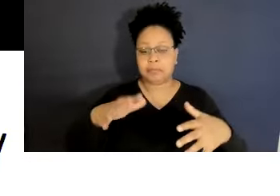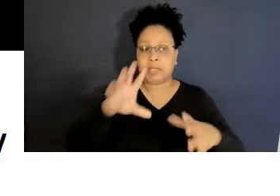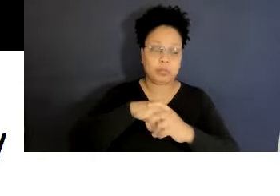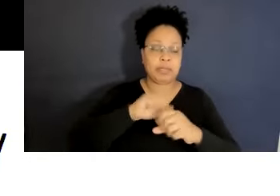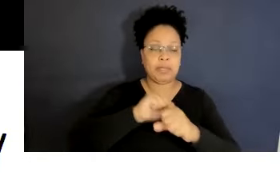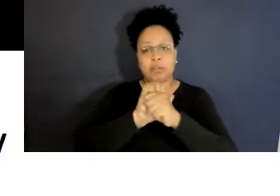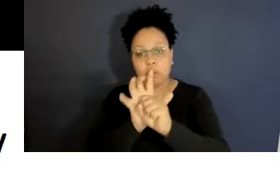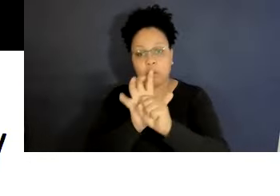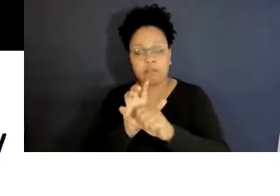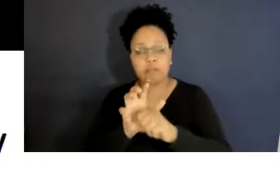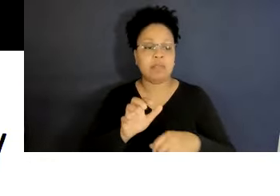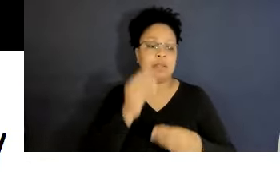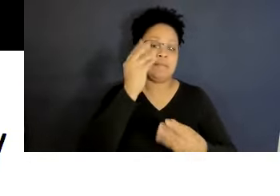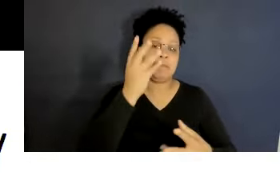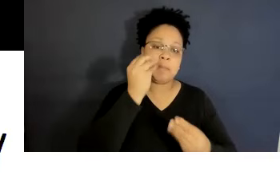COVID-19 information.